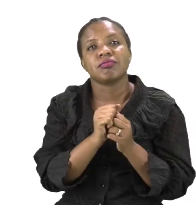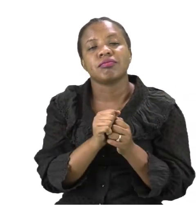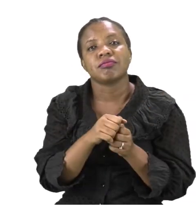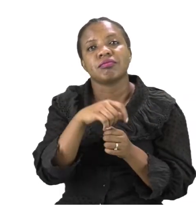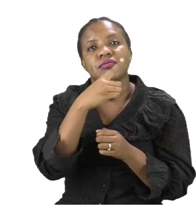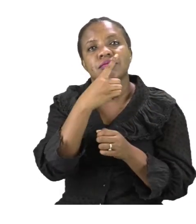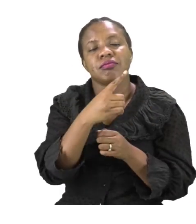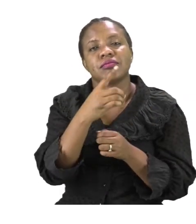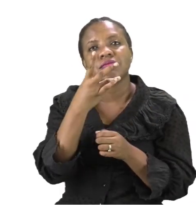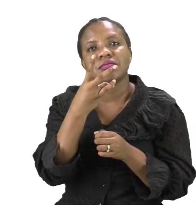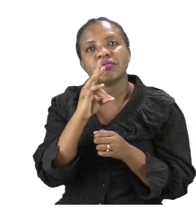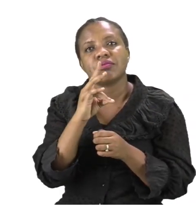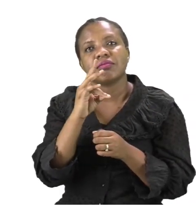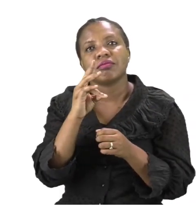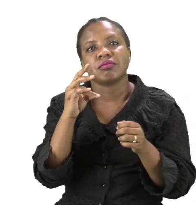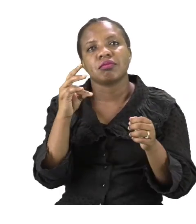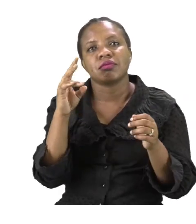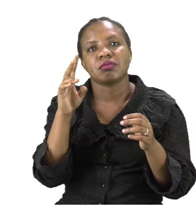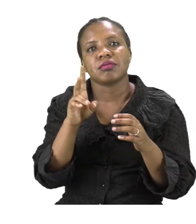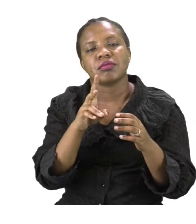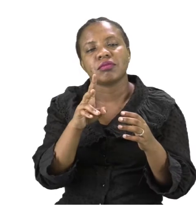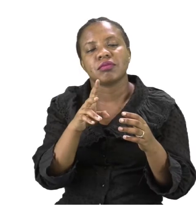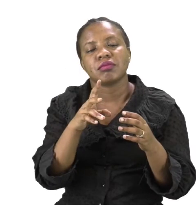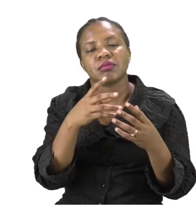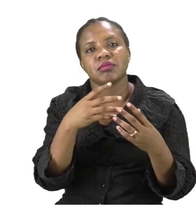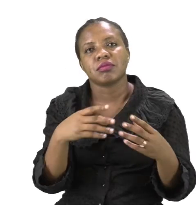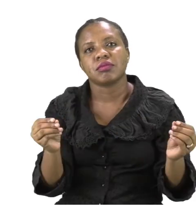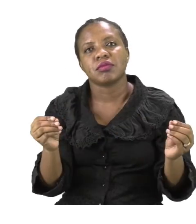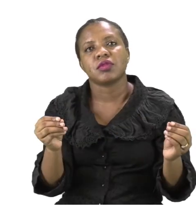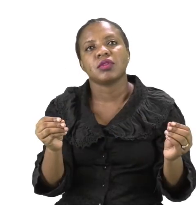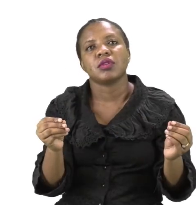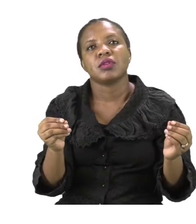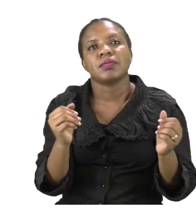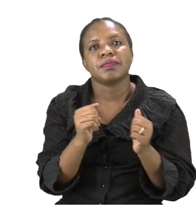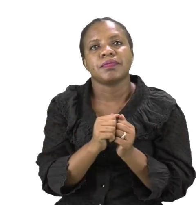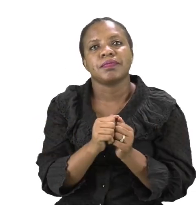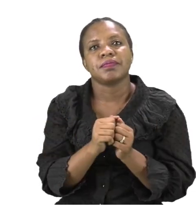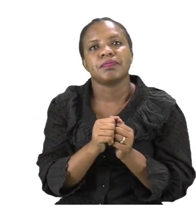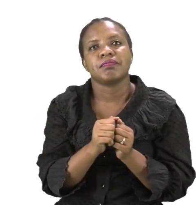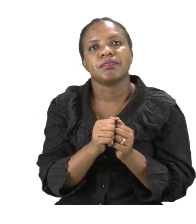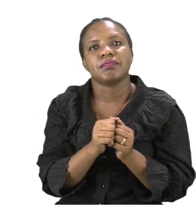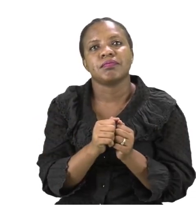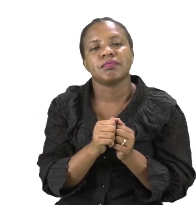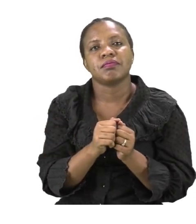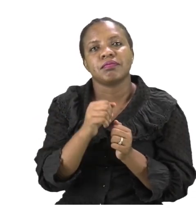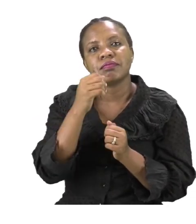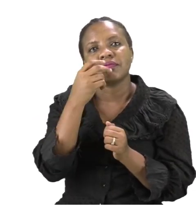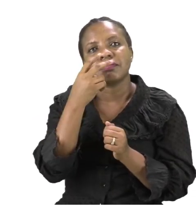flying. How many kites were flying before? Let's read it again.